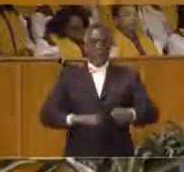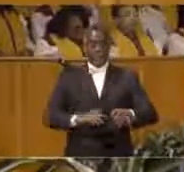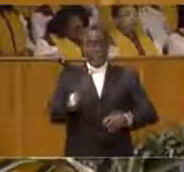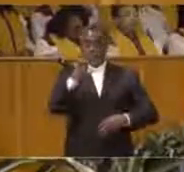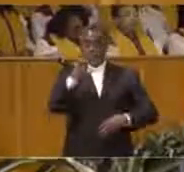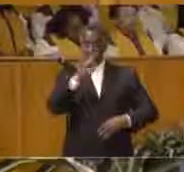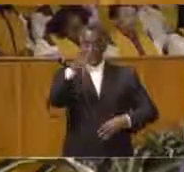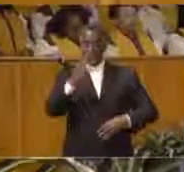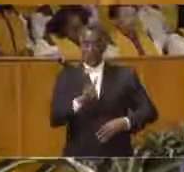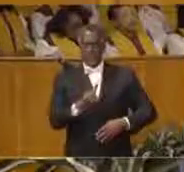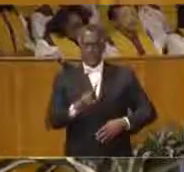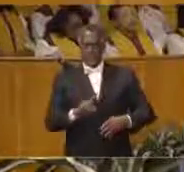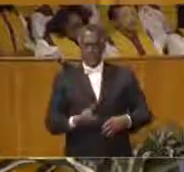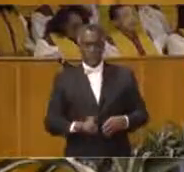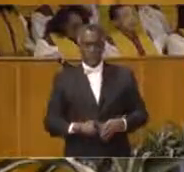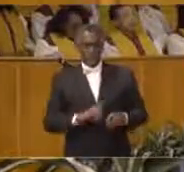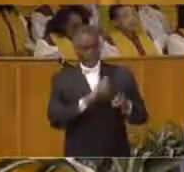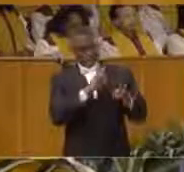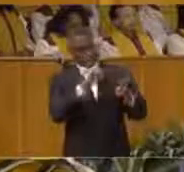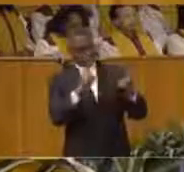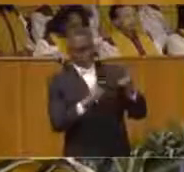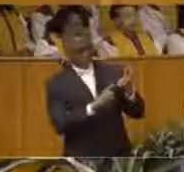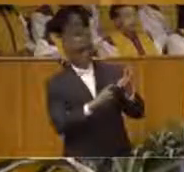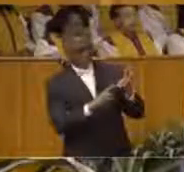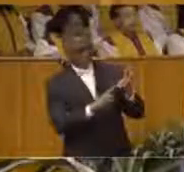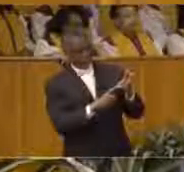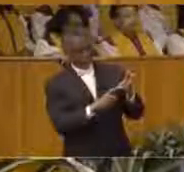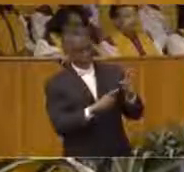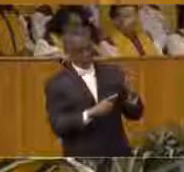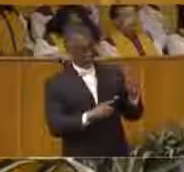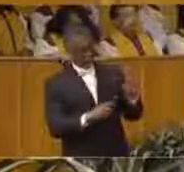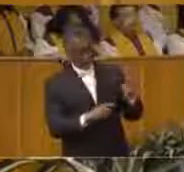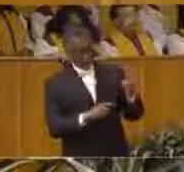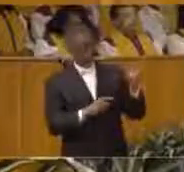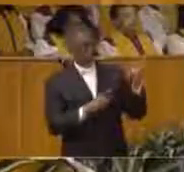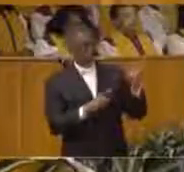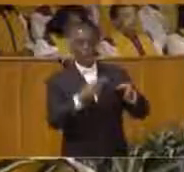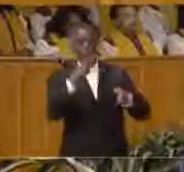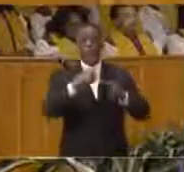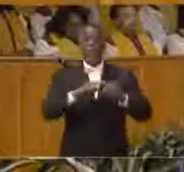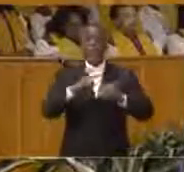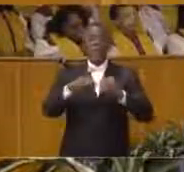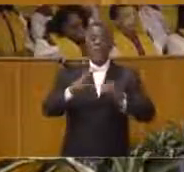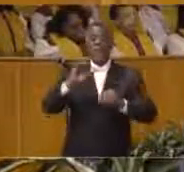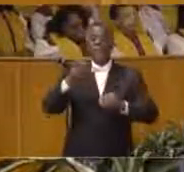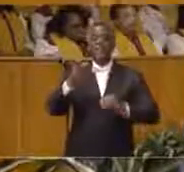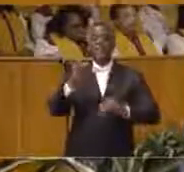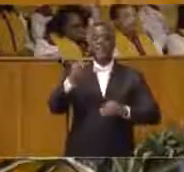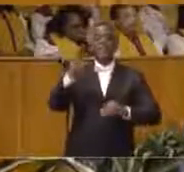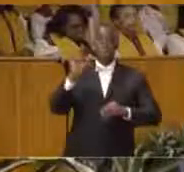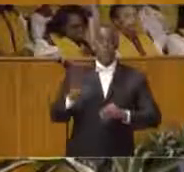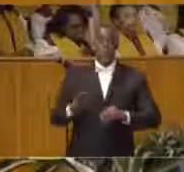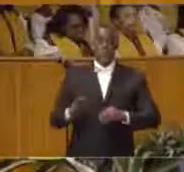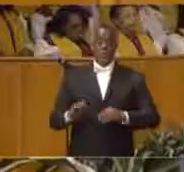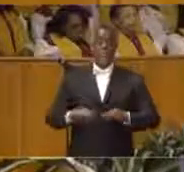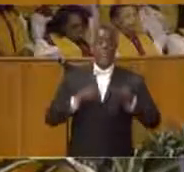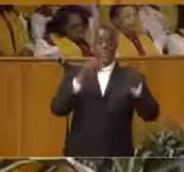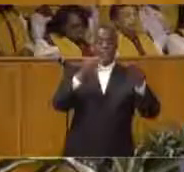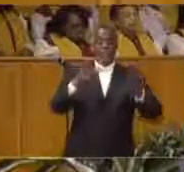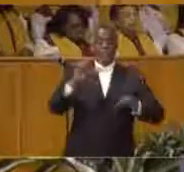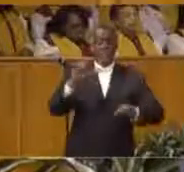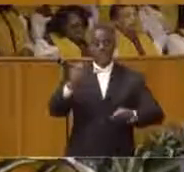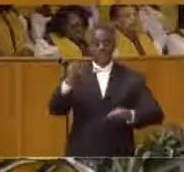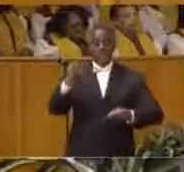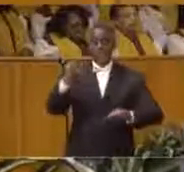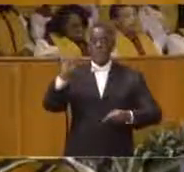then. I know you, here's the question you want to know. What about my charitable giving? Does my giving